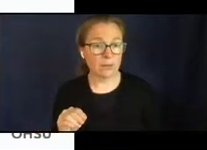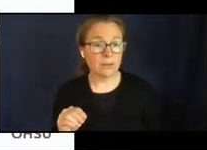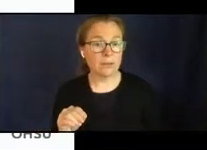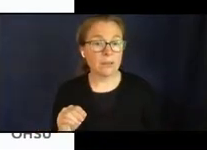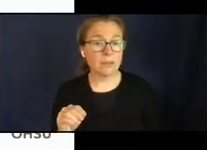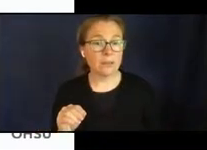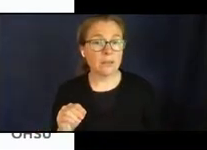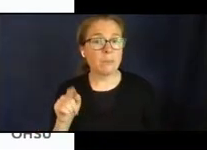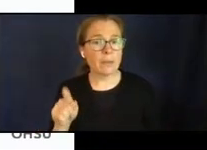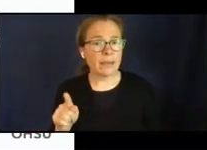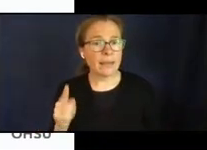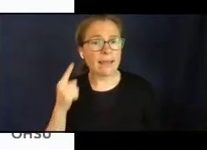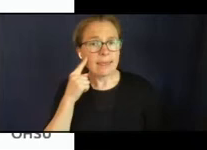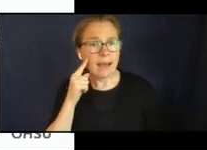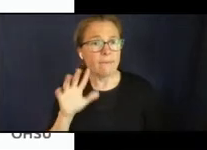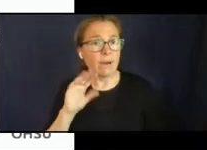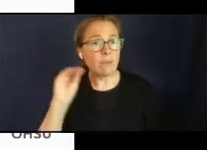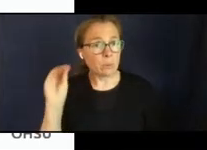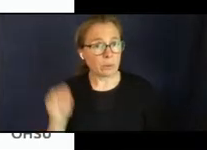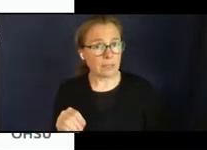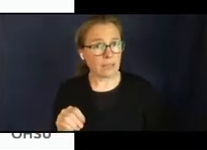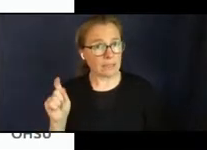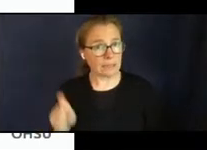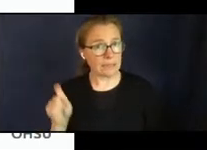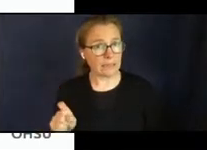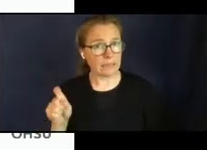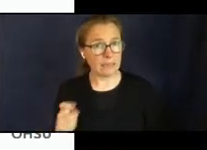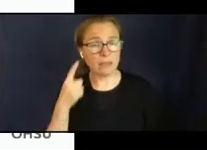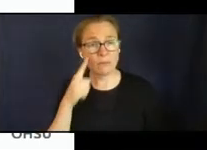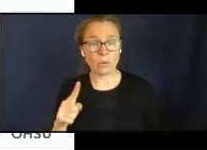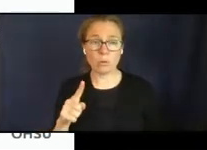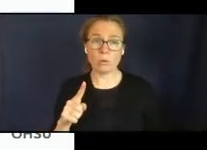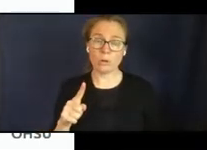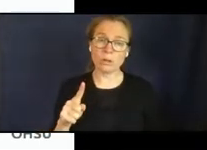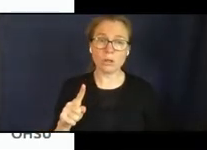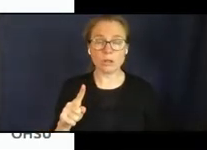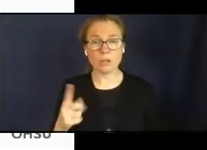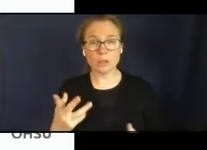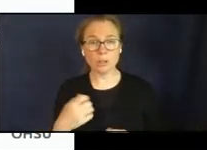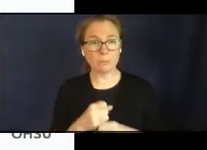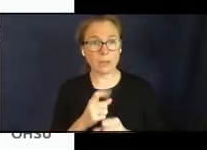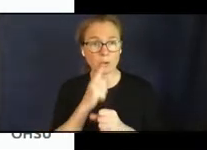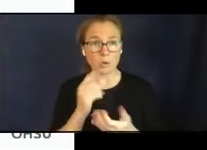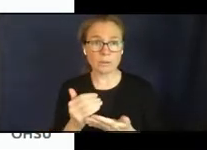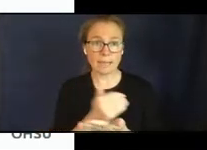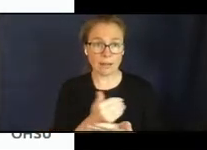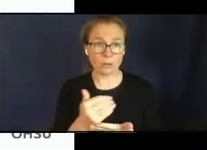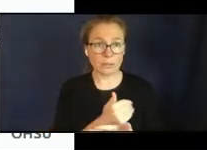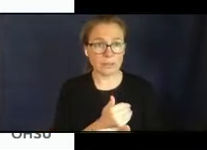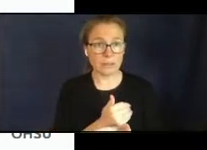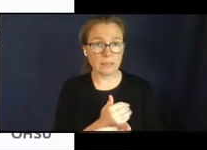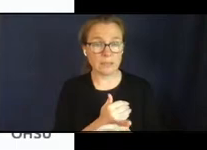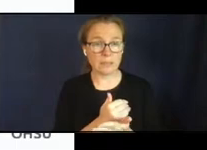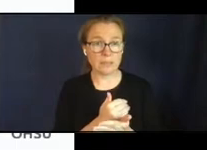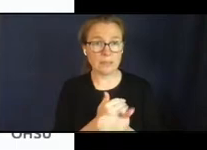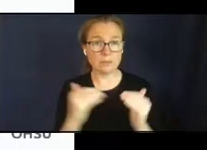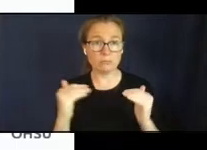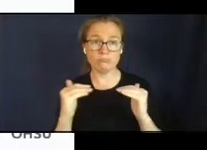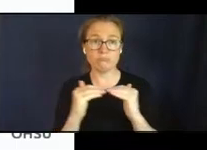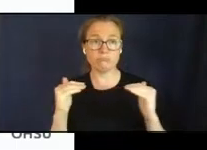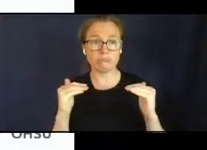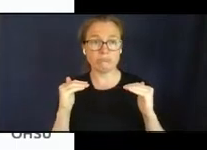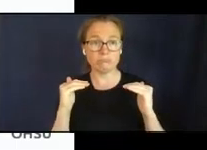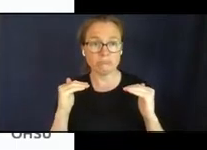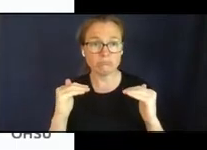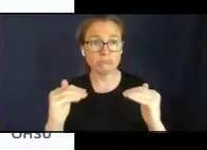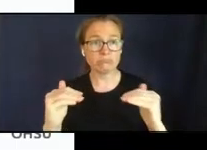that 5% was necessary in order to make sure that these salaries were in alignment. And I'm specifically